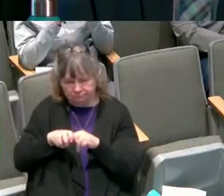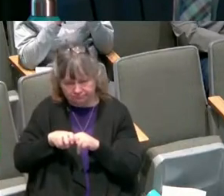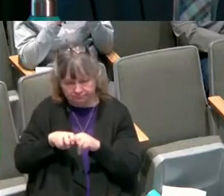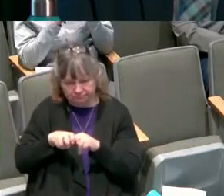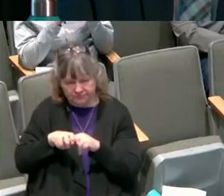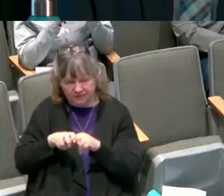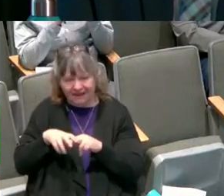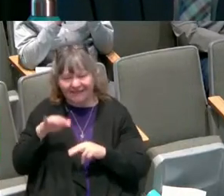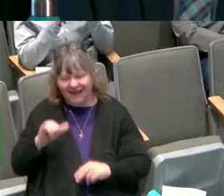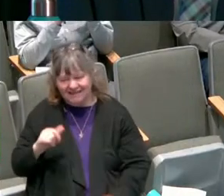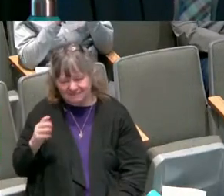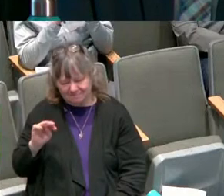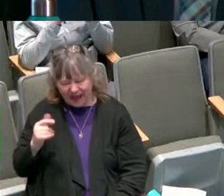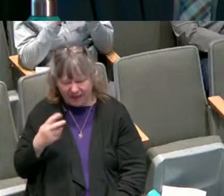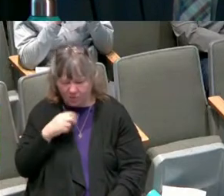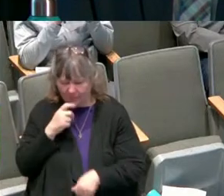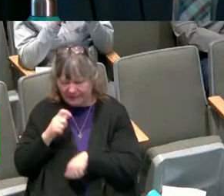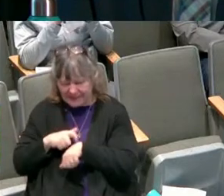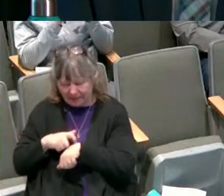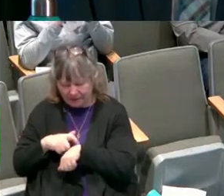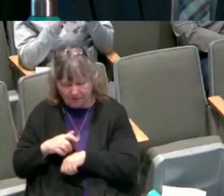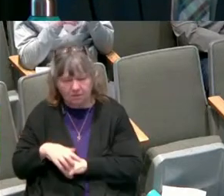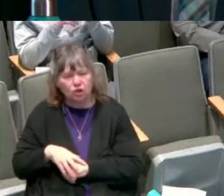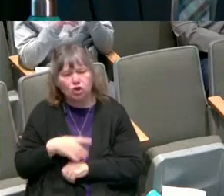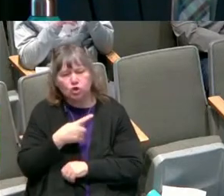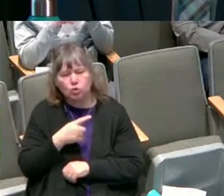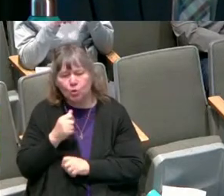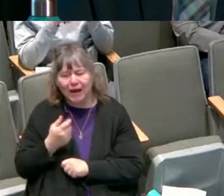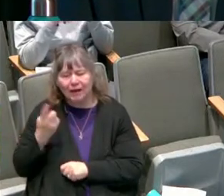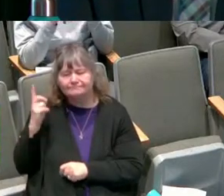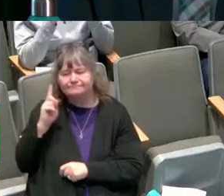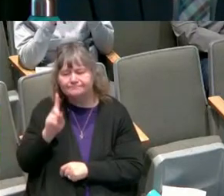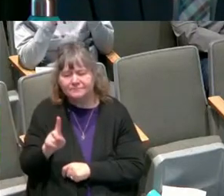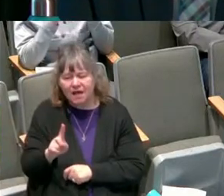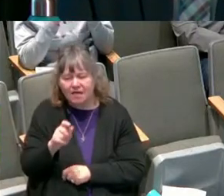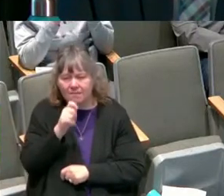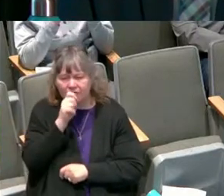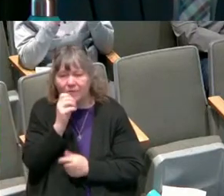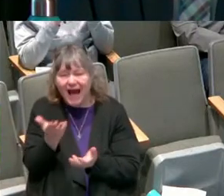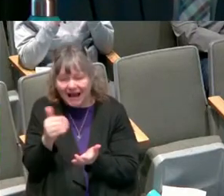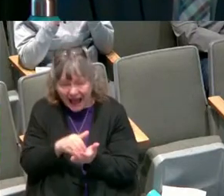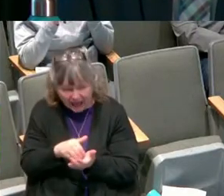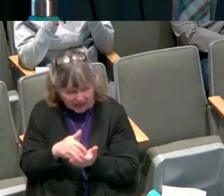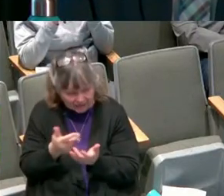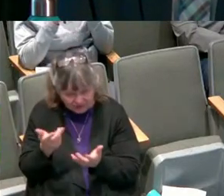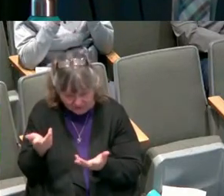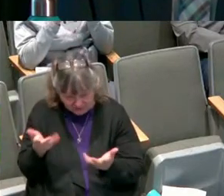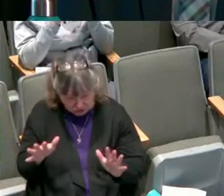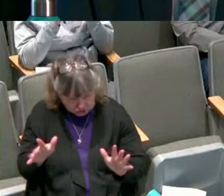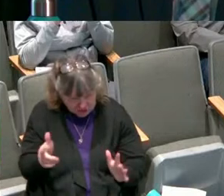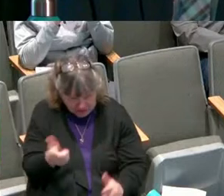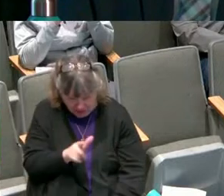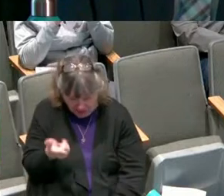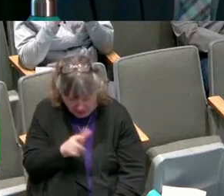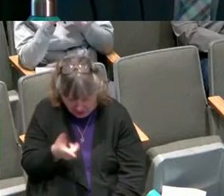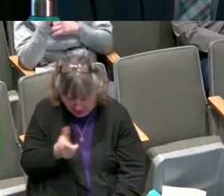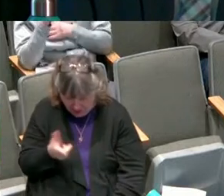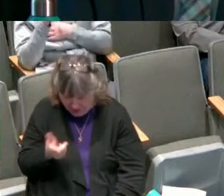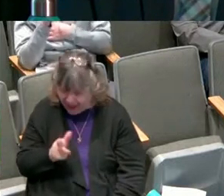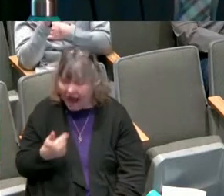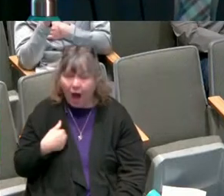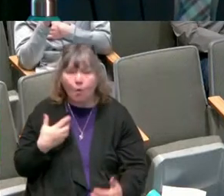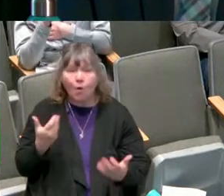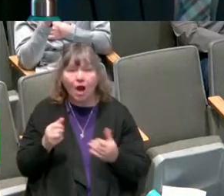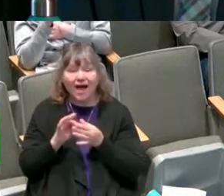this is what Megan will be timing you may approach the mic again if everyone else has had an opportunity